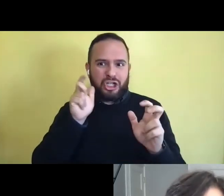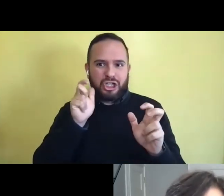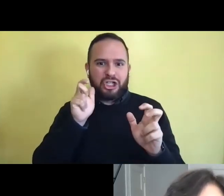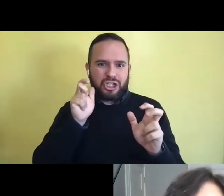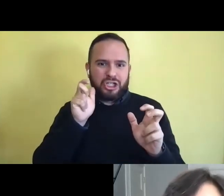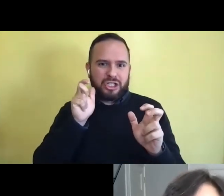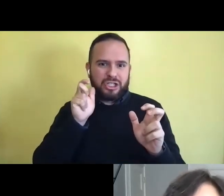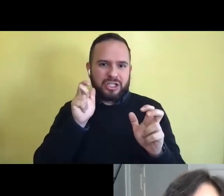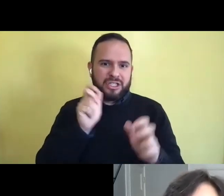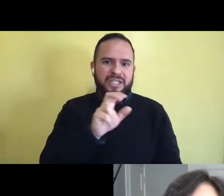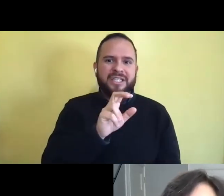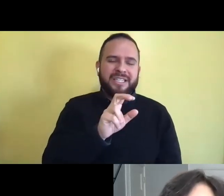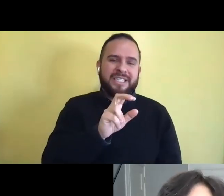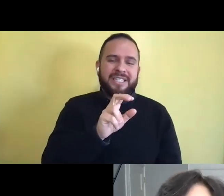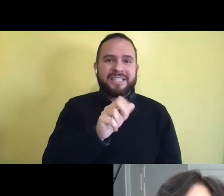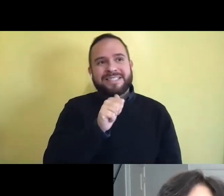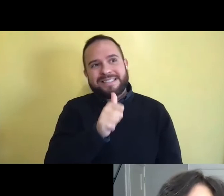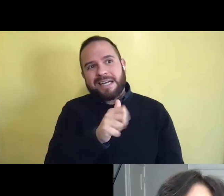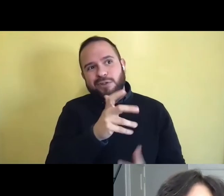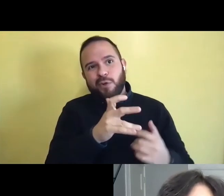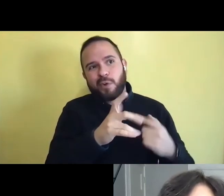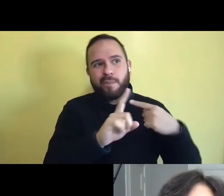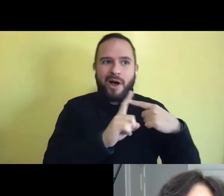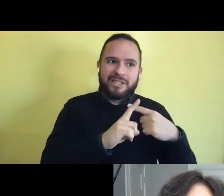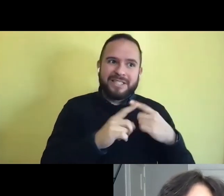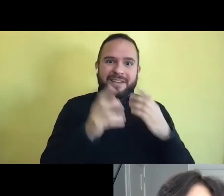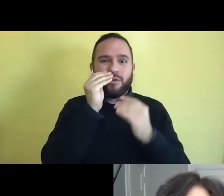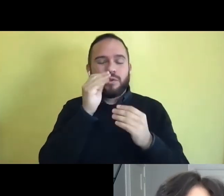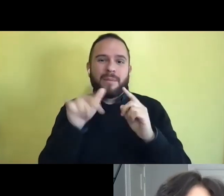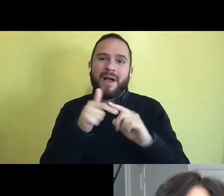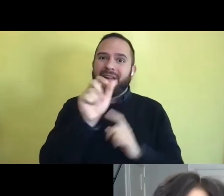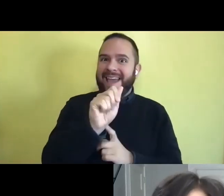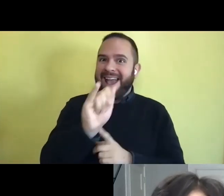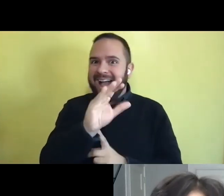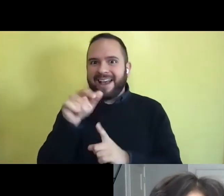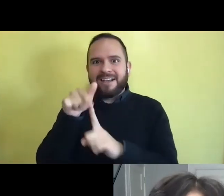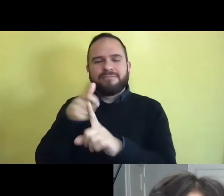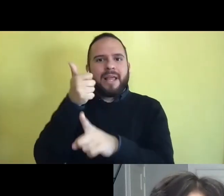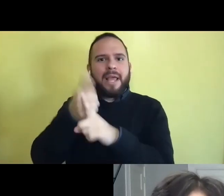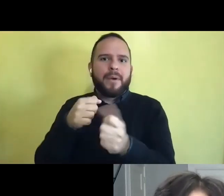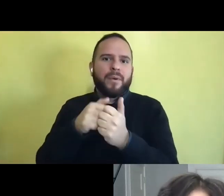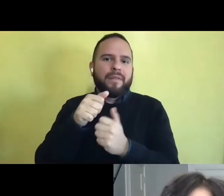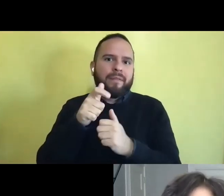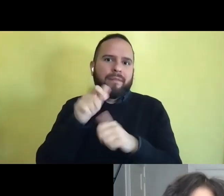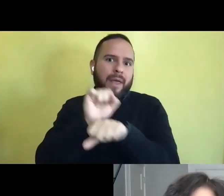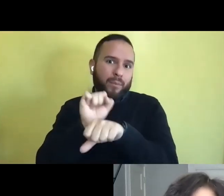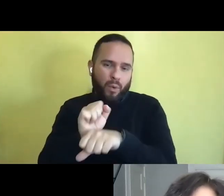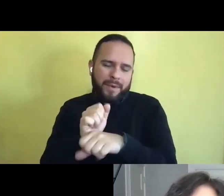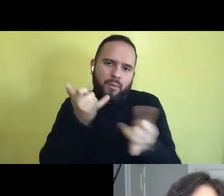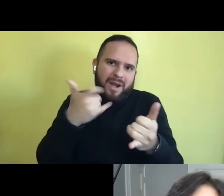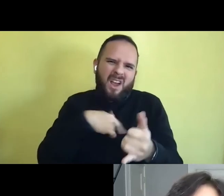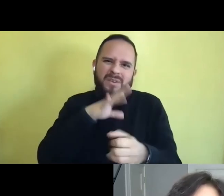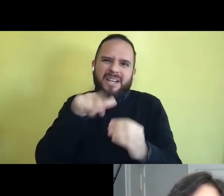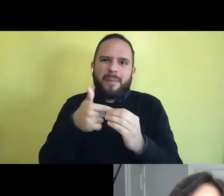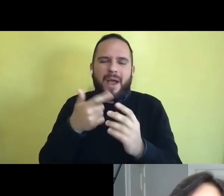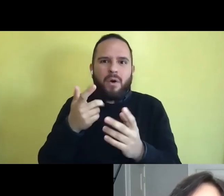not so positive news about AI's impact on employment. In this case, we're talking about people with disabilities. But I can tell you